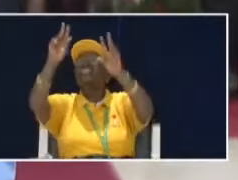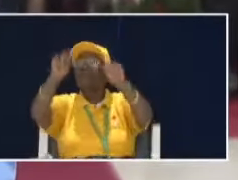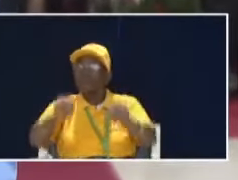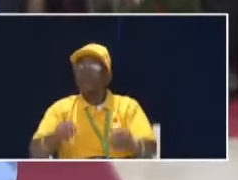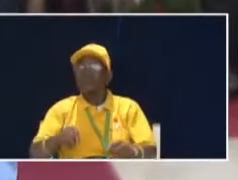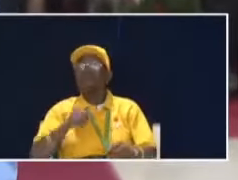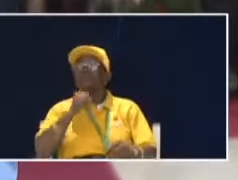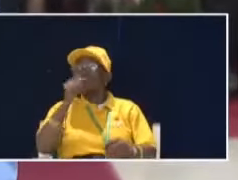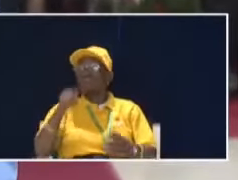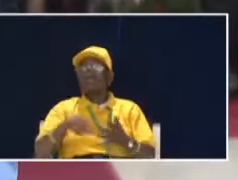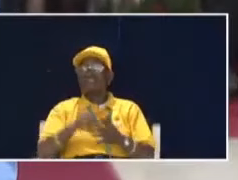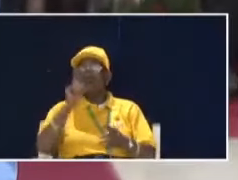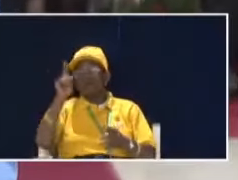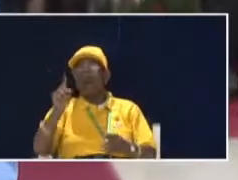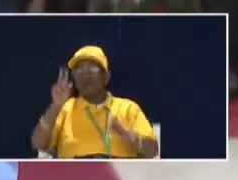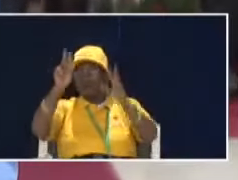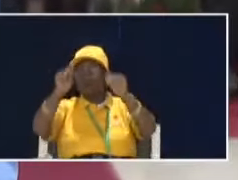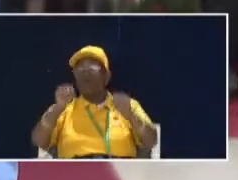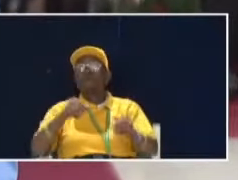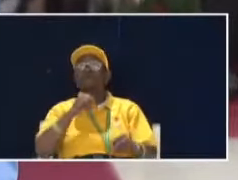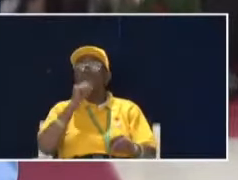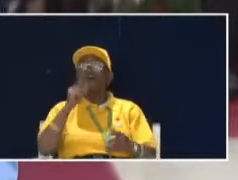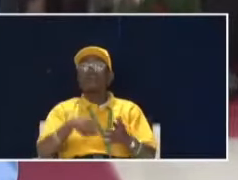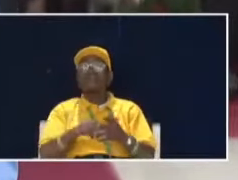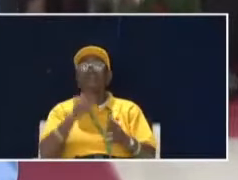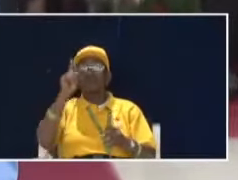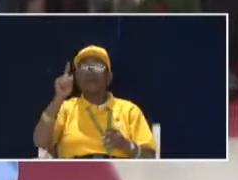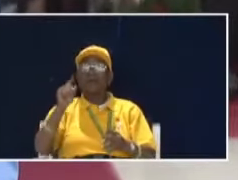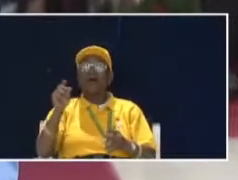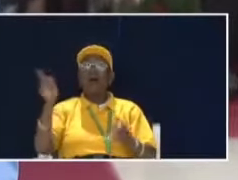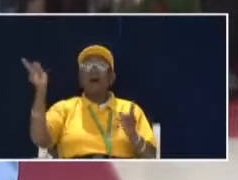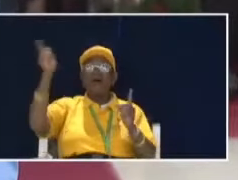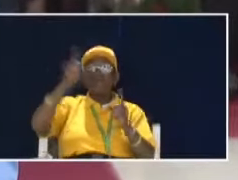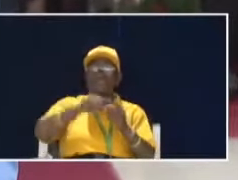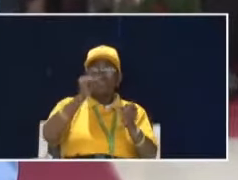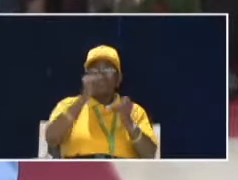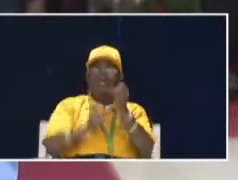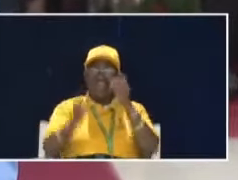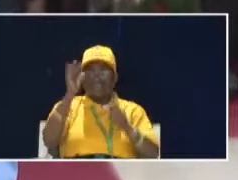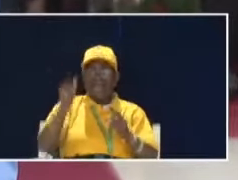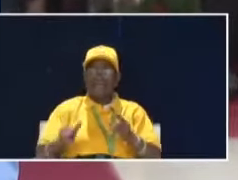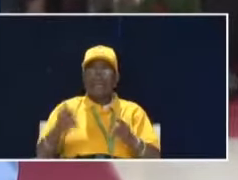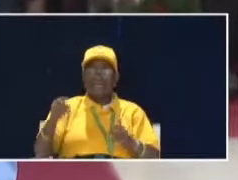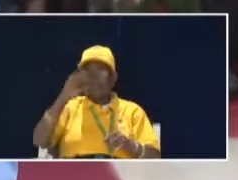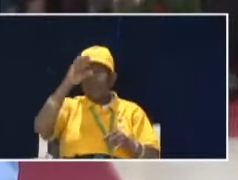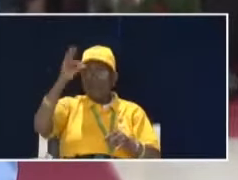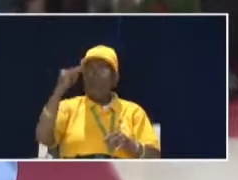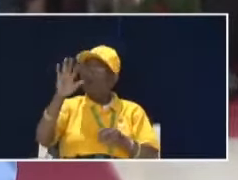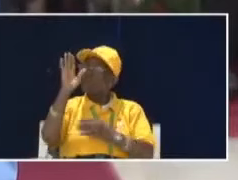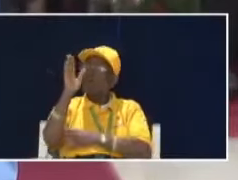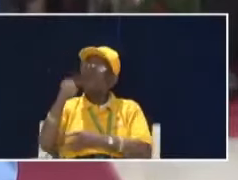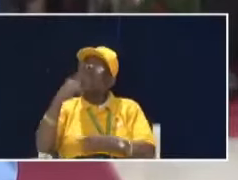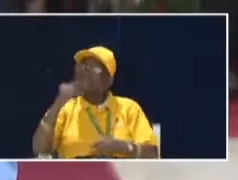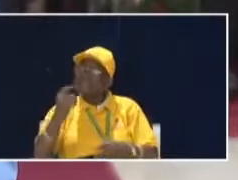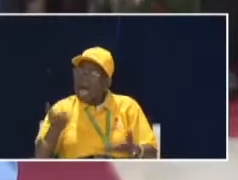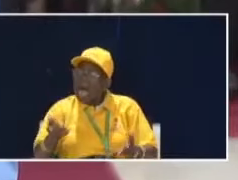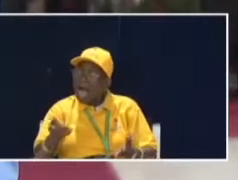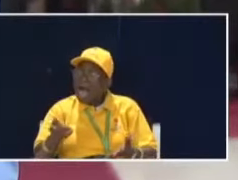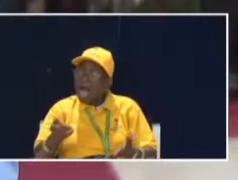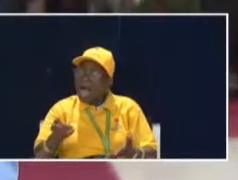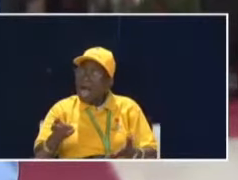this one. Until finally the man of God said, hey, where is? Are you sure these are all your